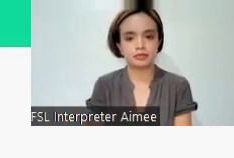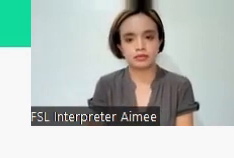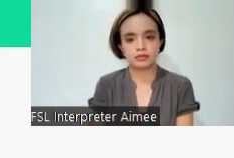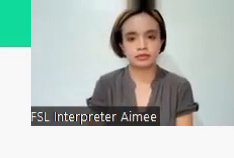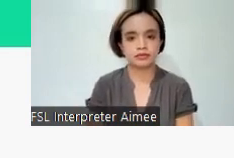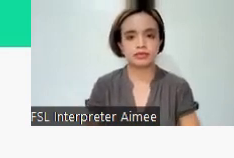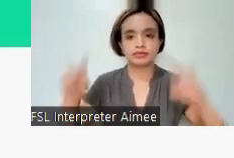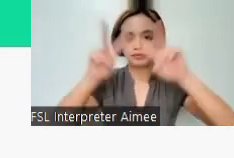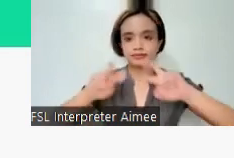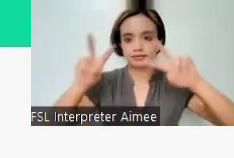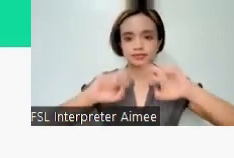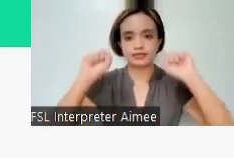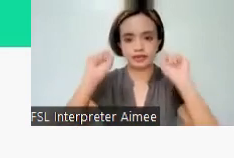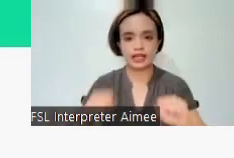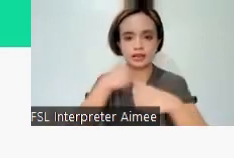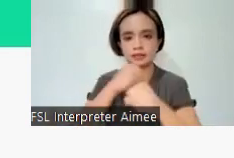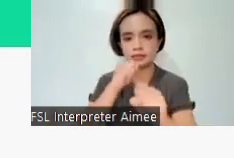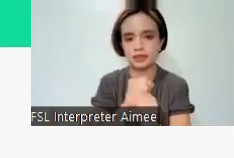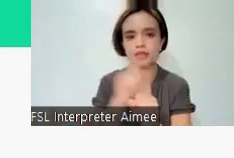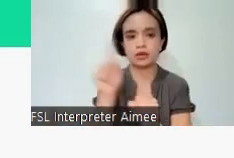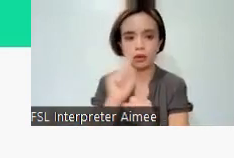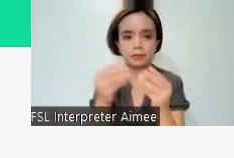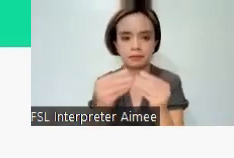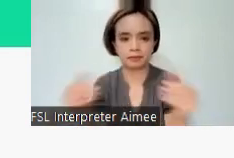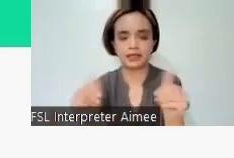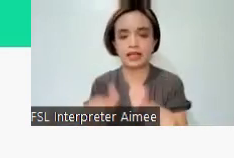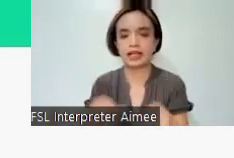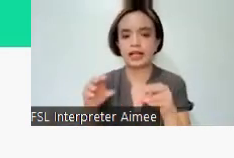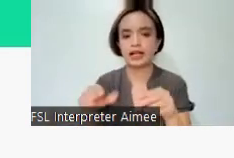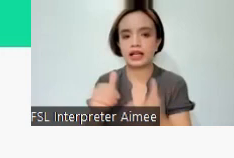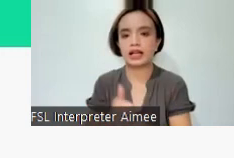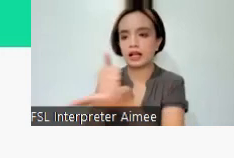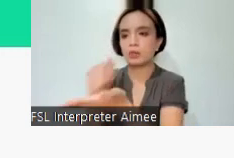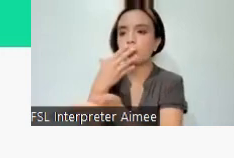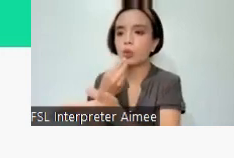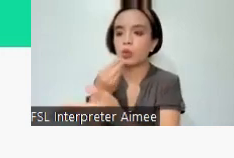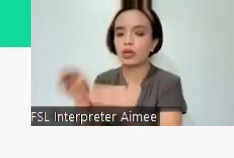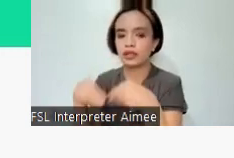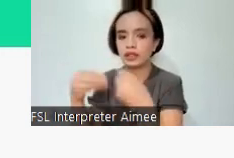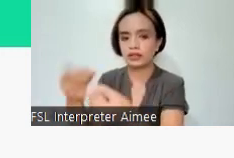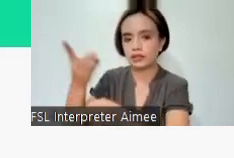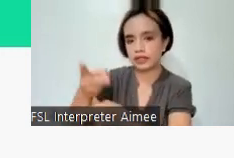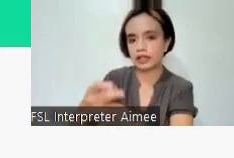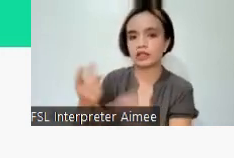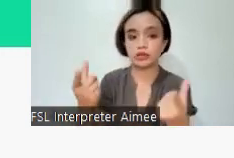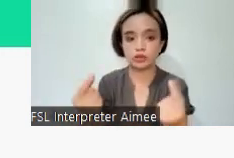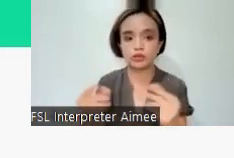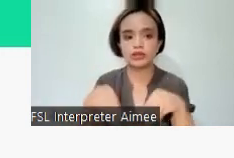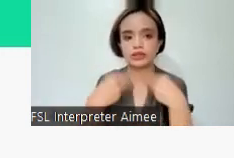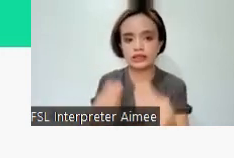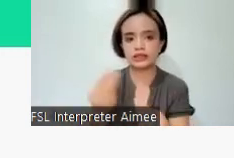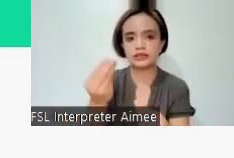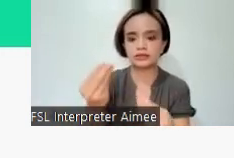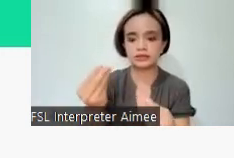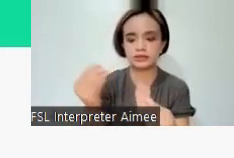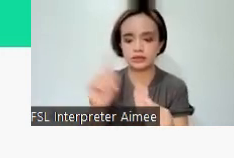Studies can also design interventions that can help caregivers in providing input and interactive experiences that